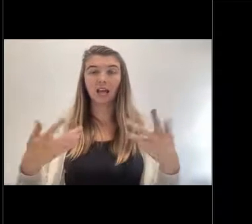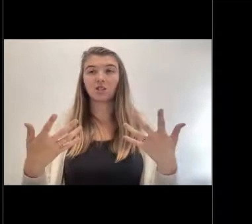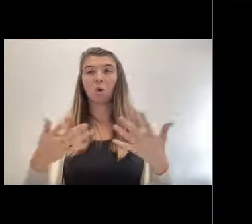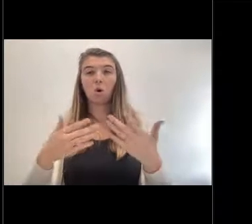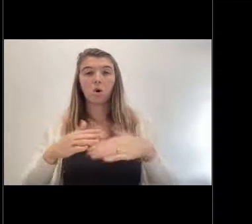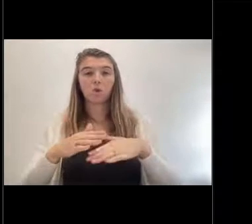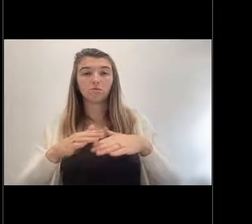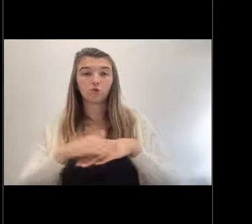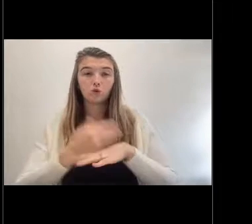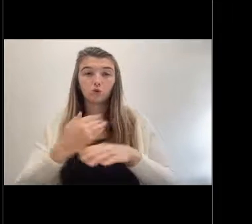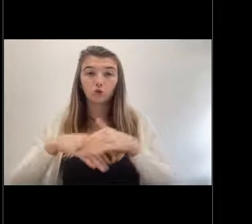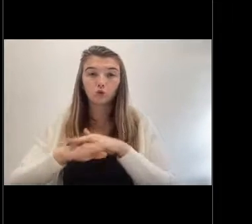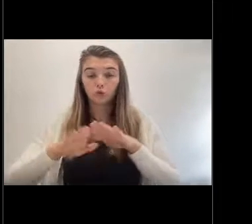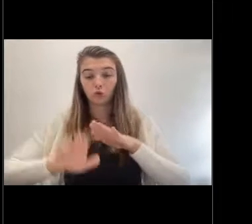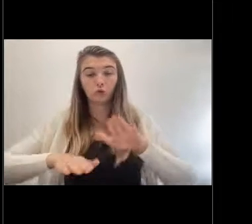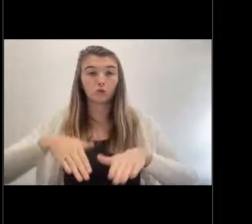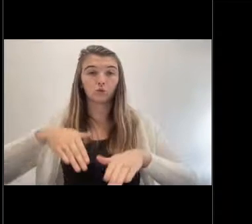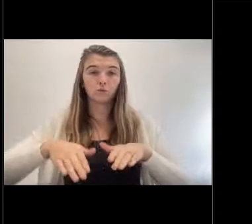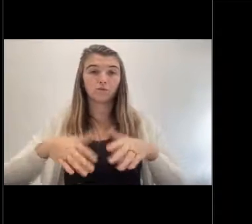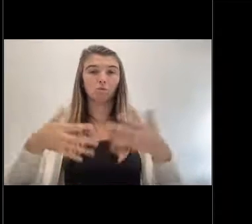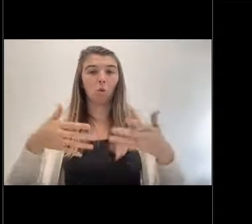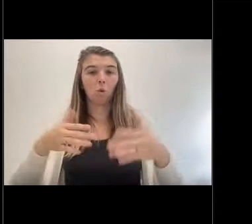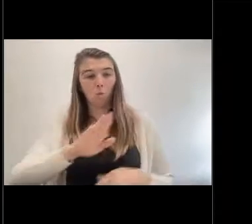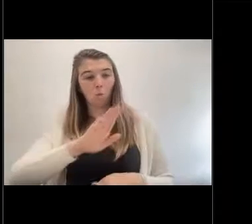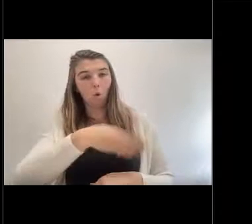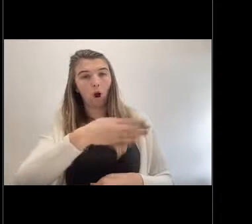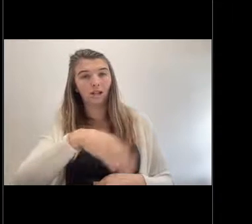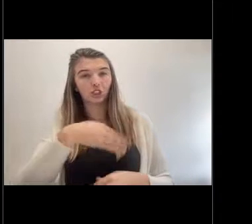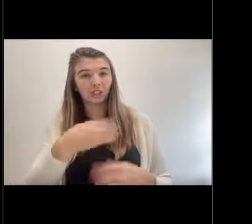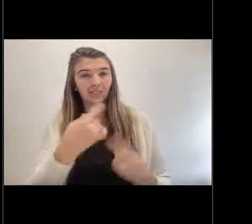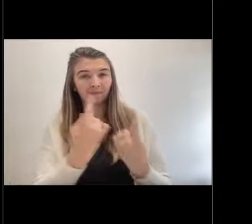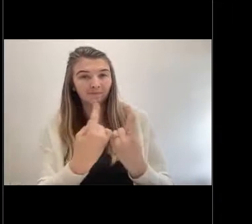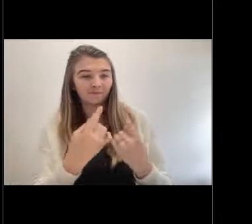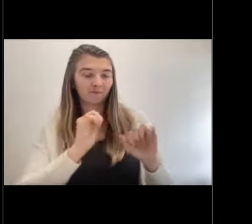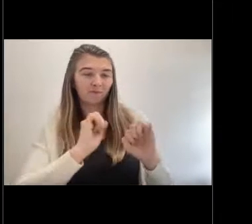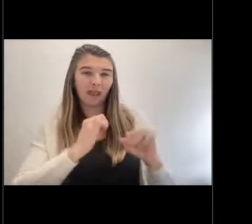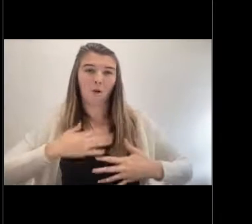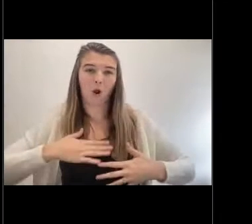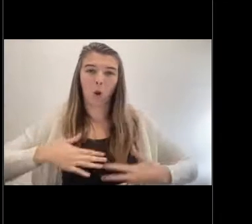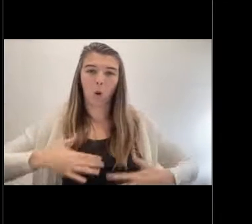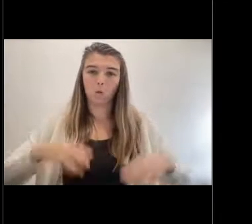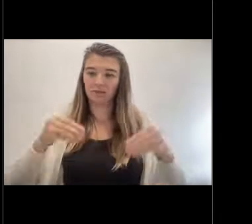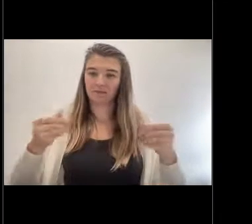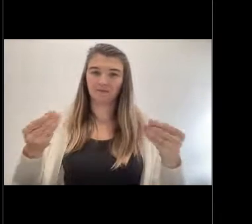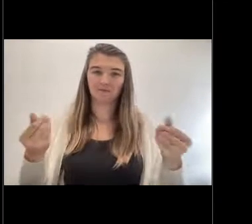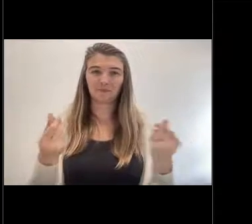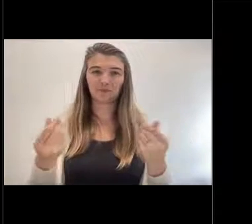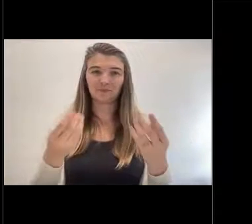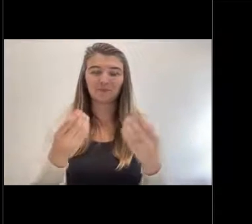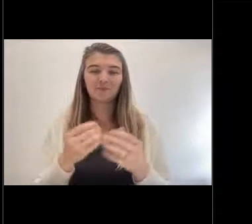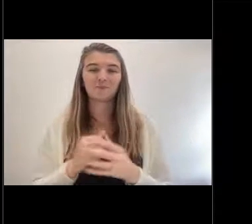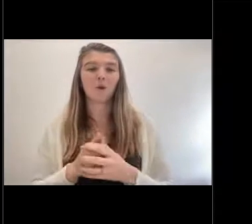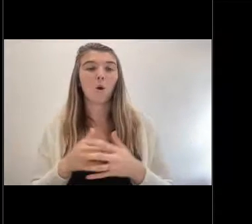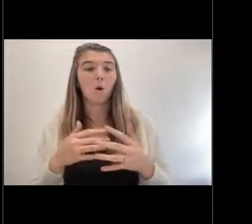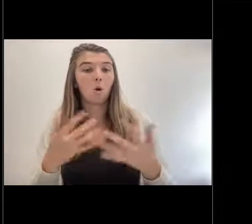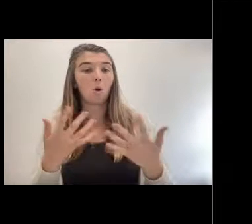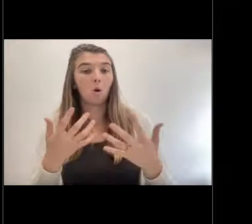from washing the synthetic fibers from our clothes, or also from